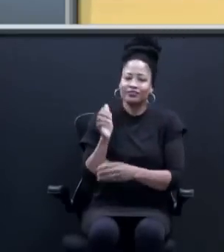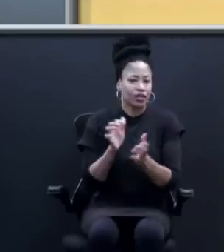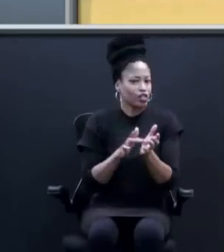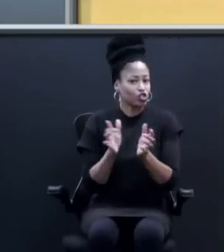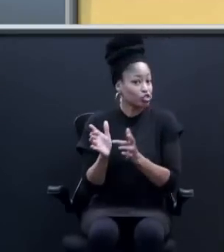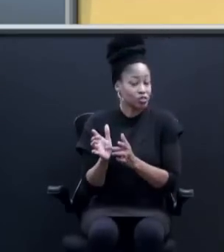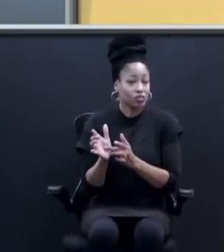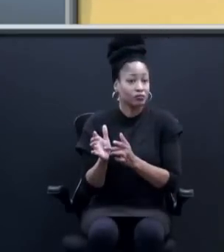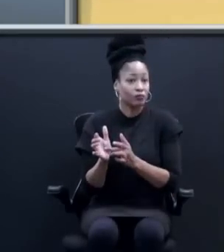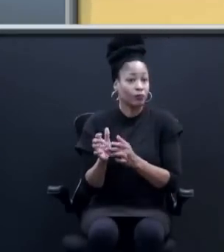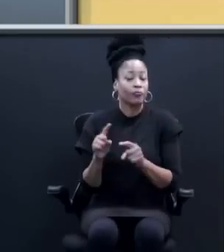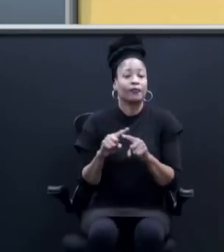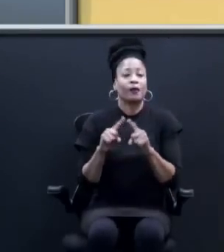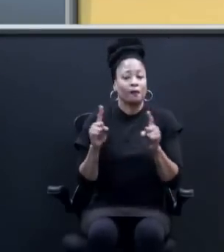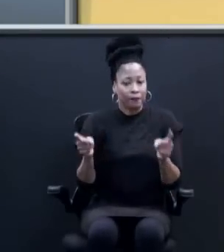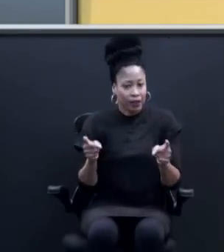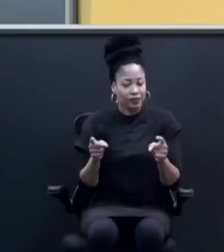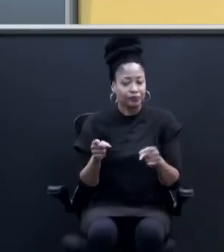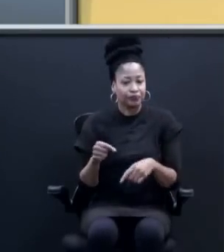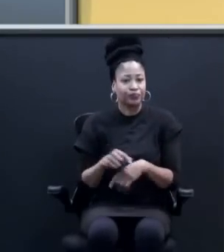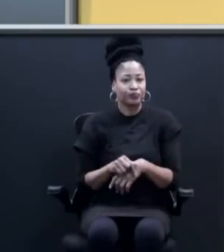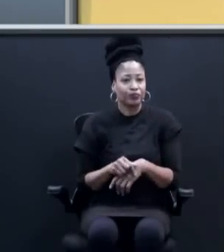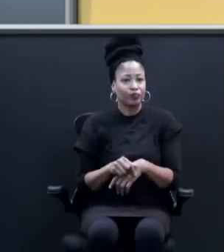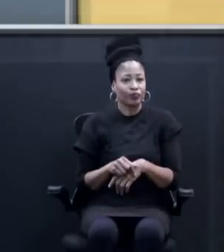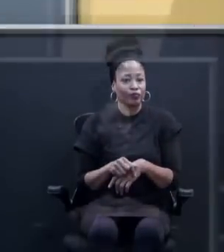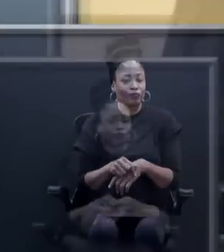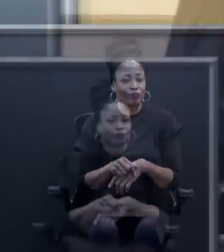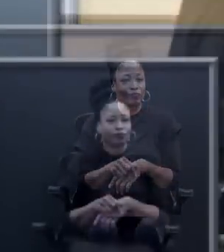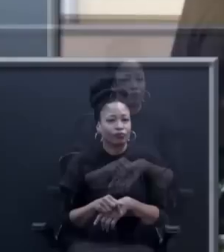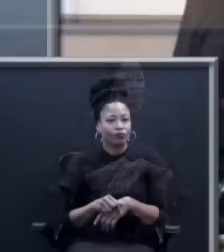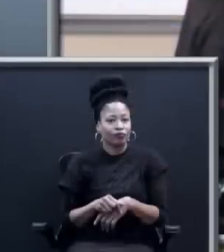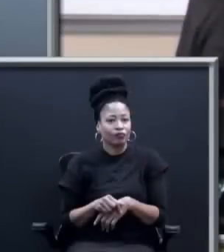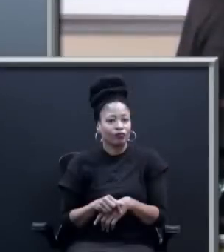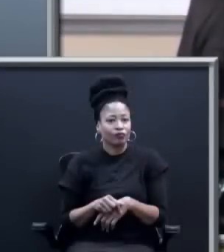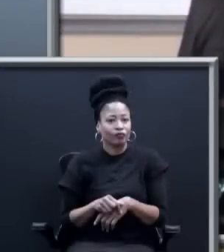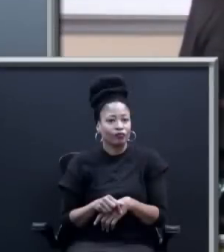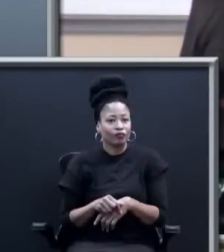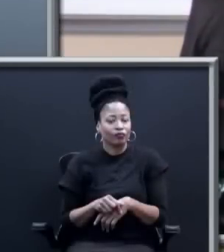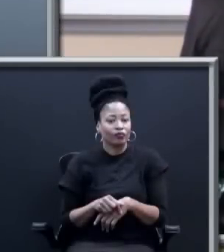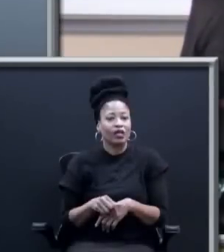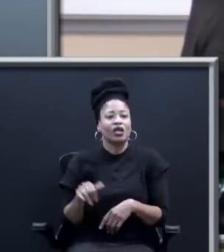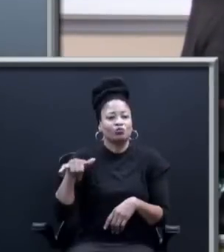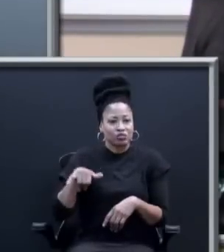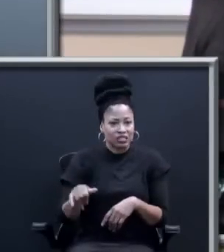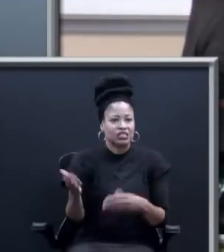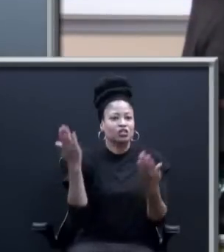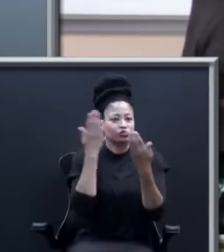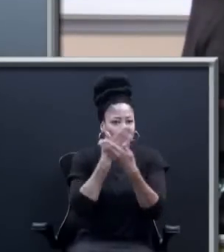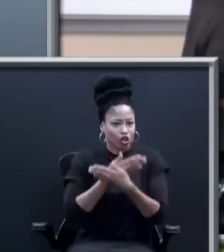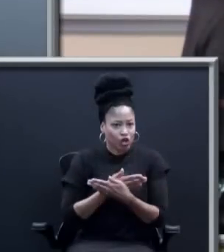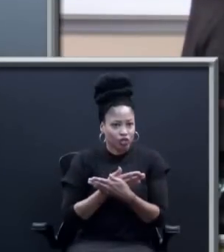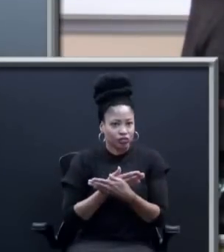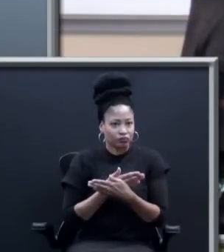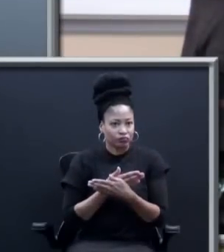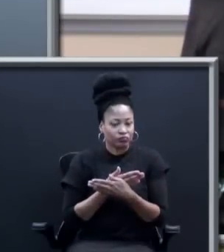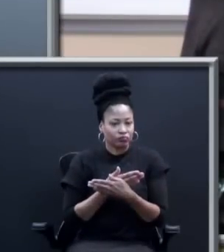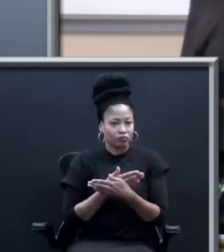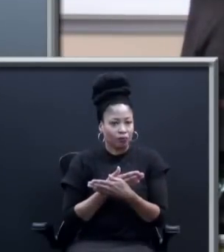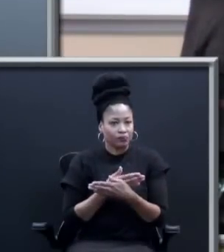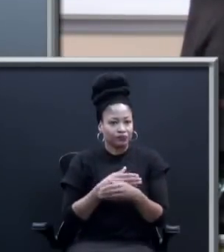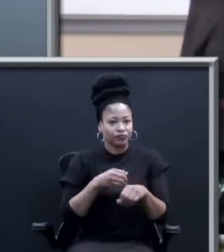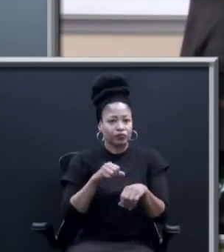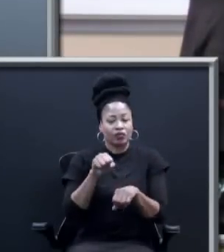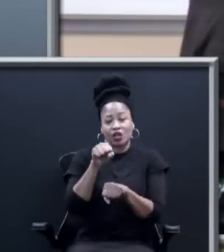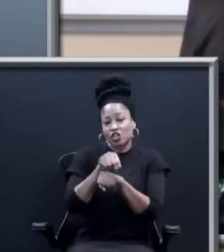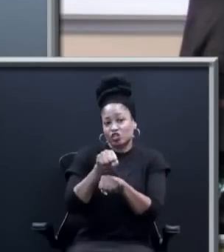But when they got there, it was still dark. Finish that. Unto the sepulcher, and seeth the stone taken away from the sepulcher. And the stone was taken